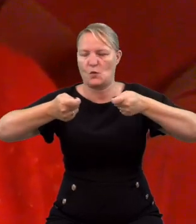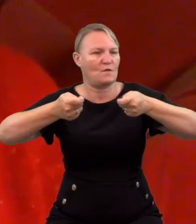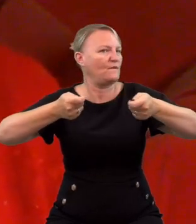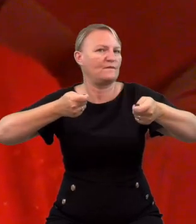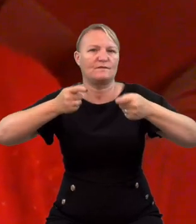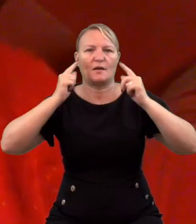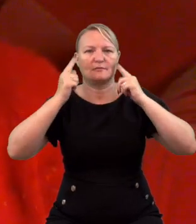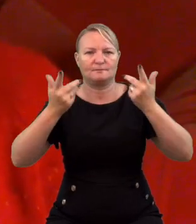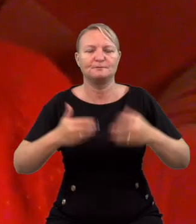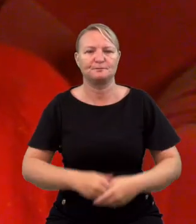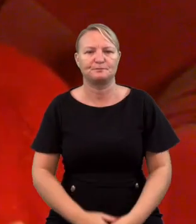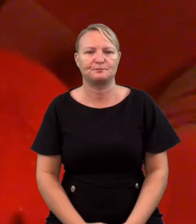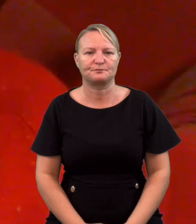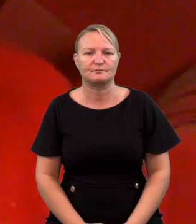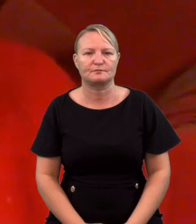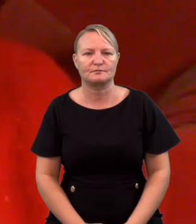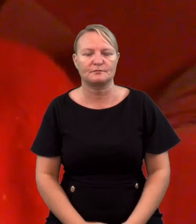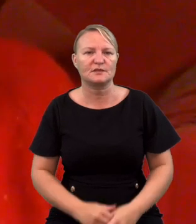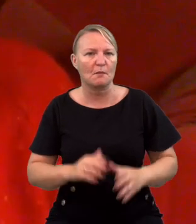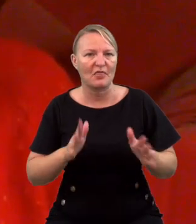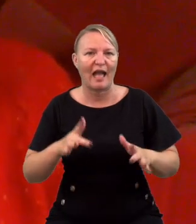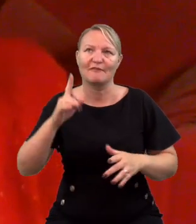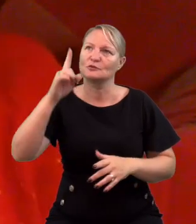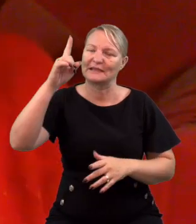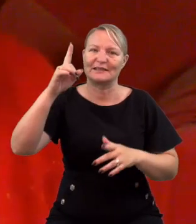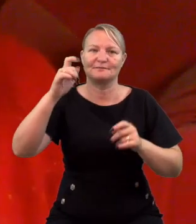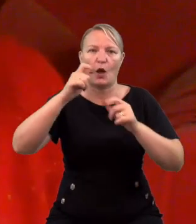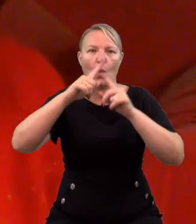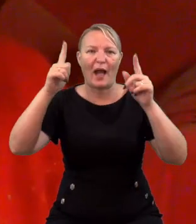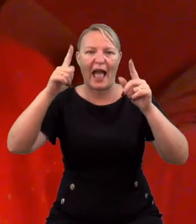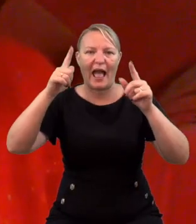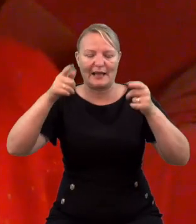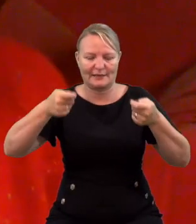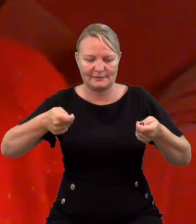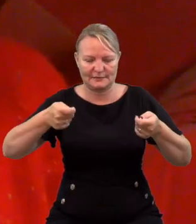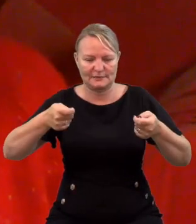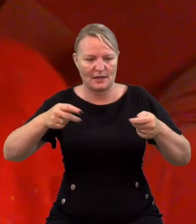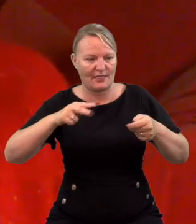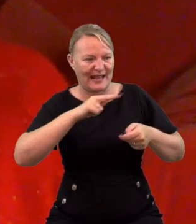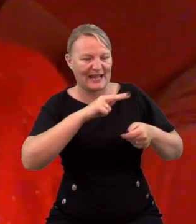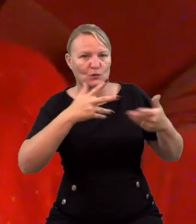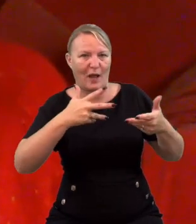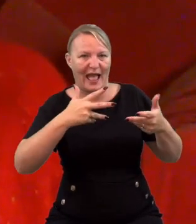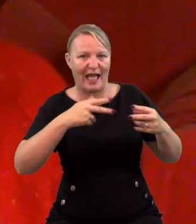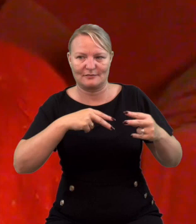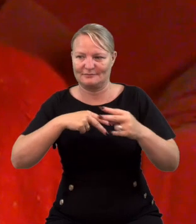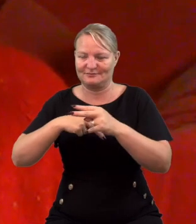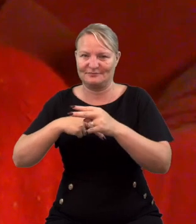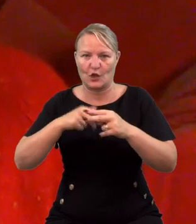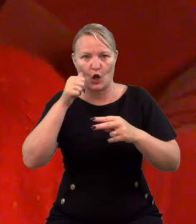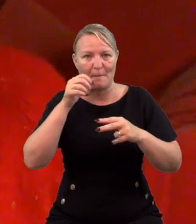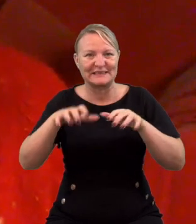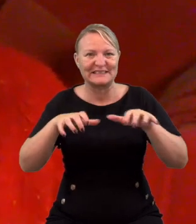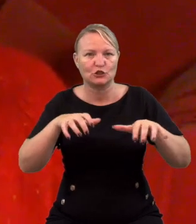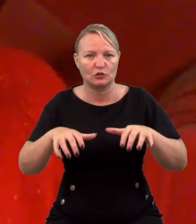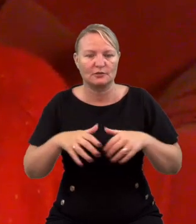makes the head move. But they really have to be aware of where the gaze of that puppet is, and